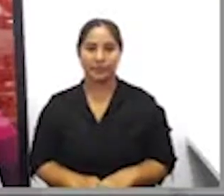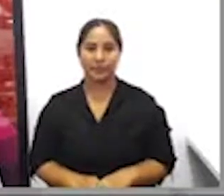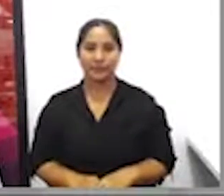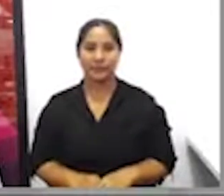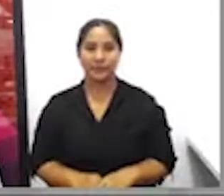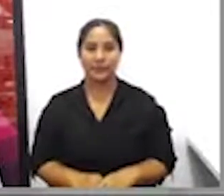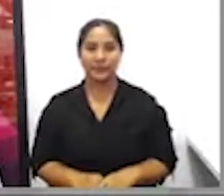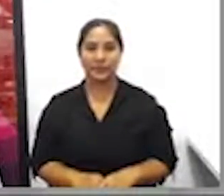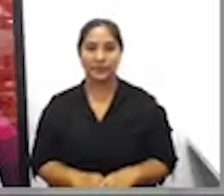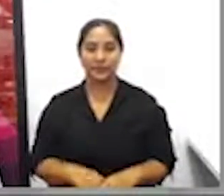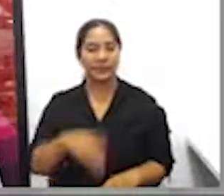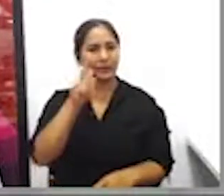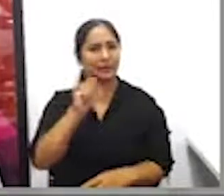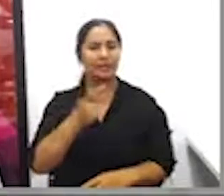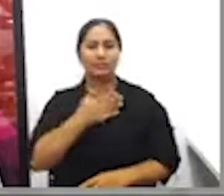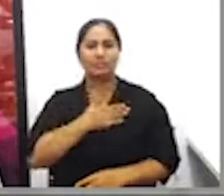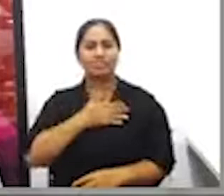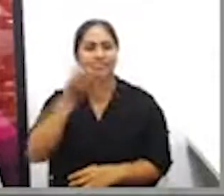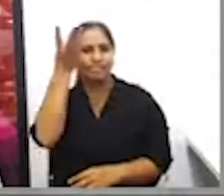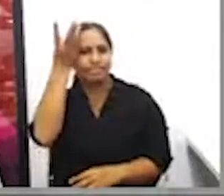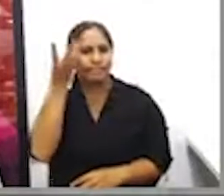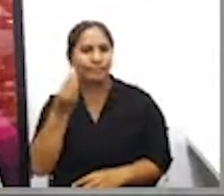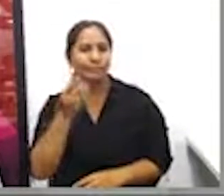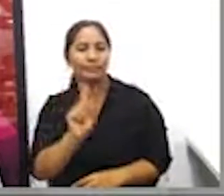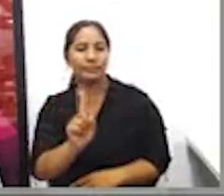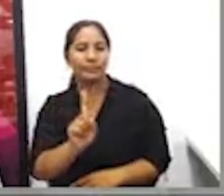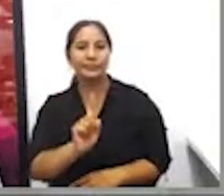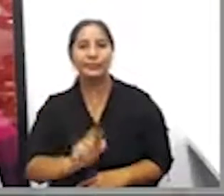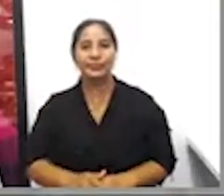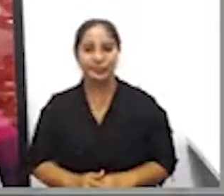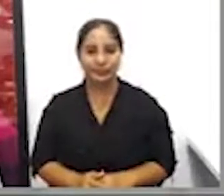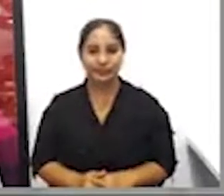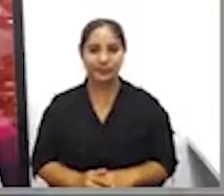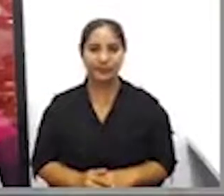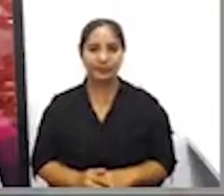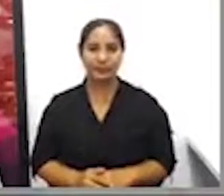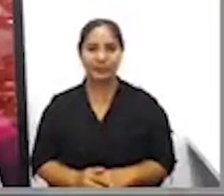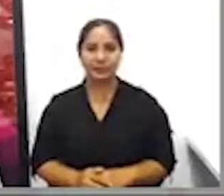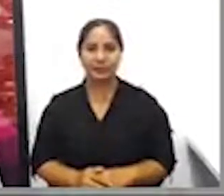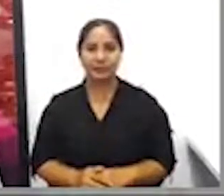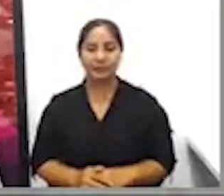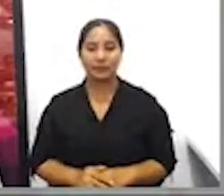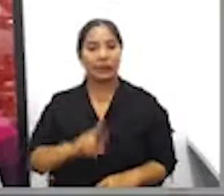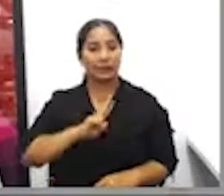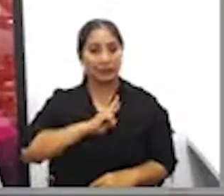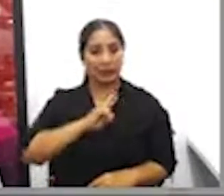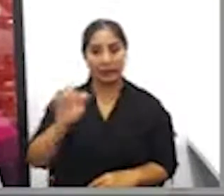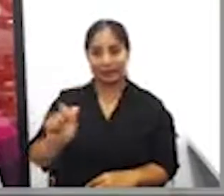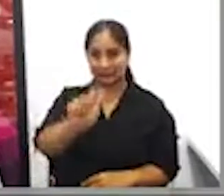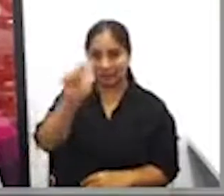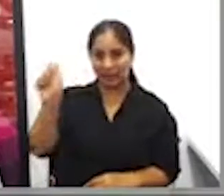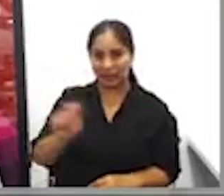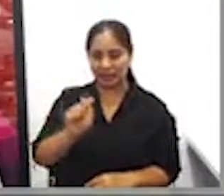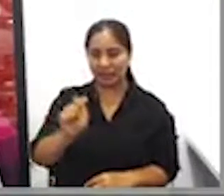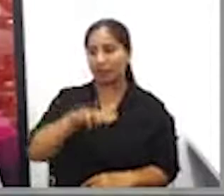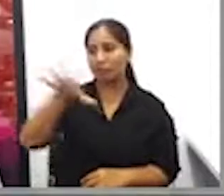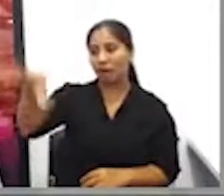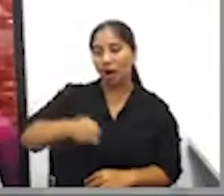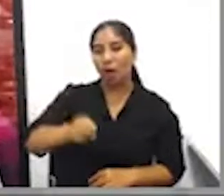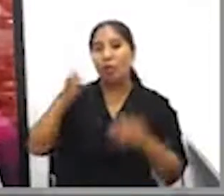I think if ASEAN is not talking with young people in all the ASEAN member